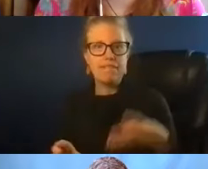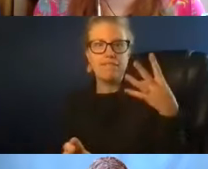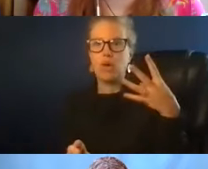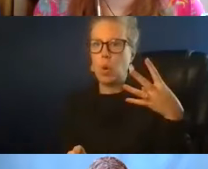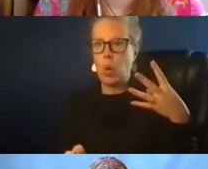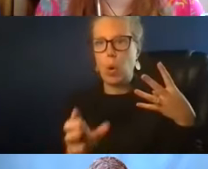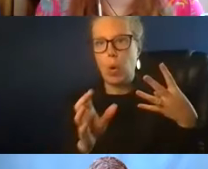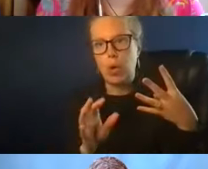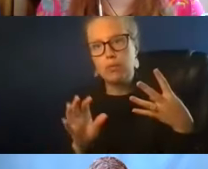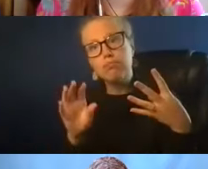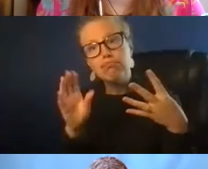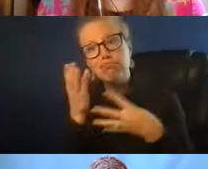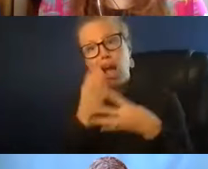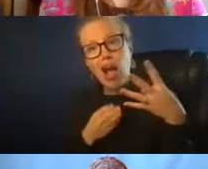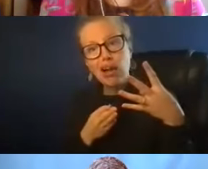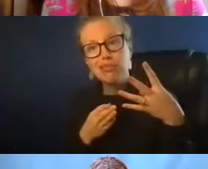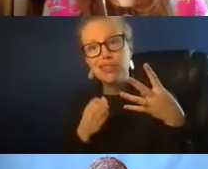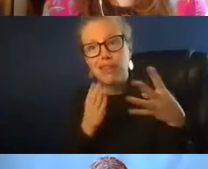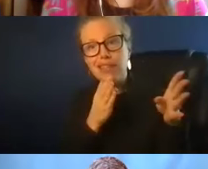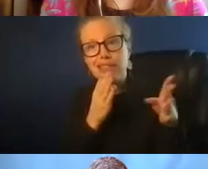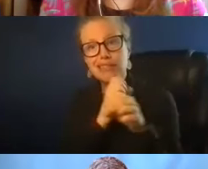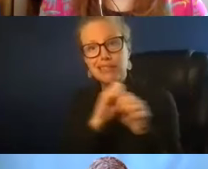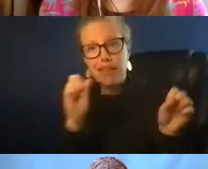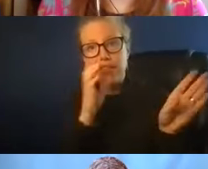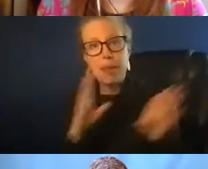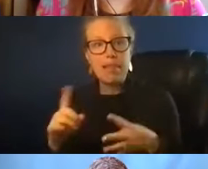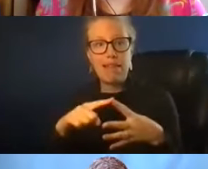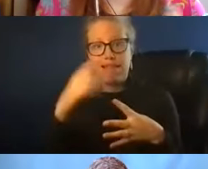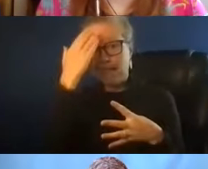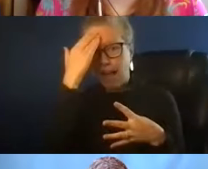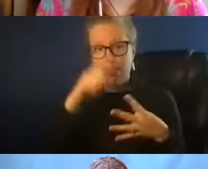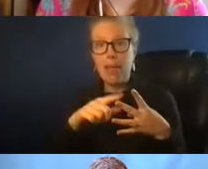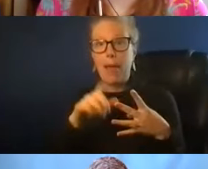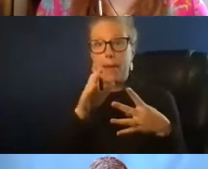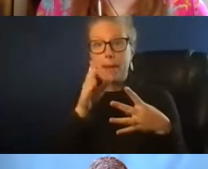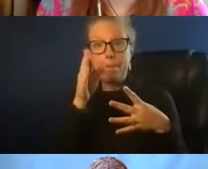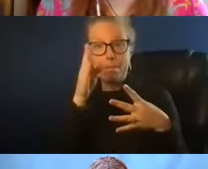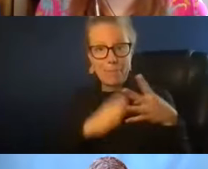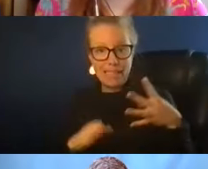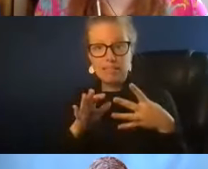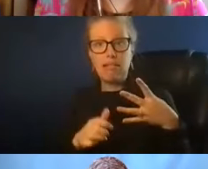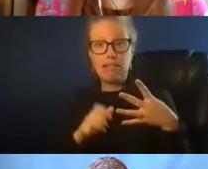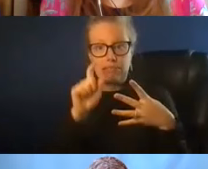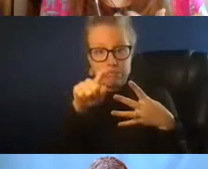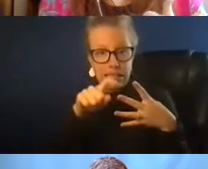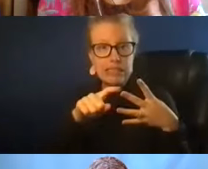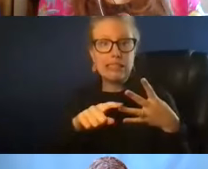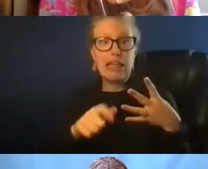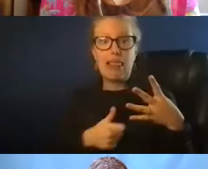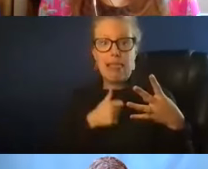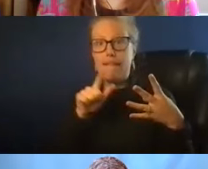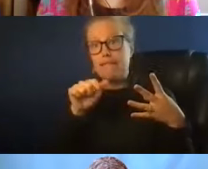major components of a safety plan: knowledge, basic needs, lifelines, and strategies.